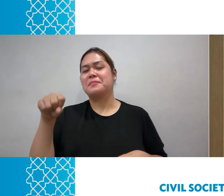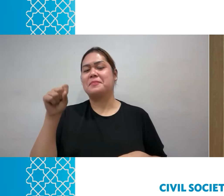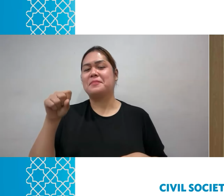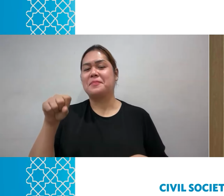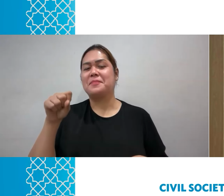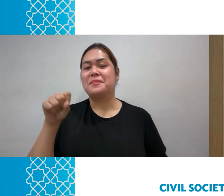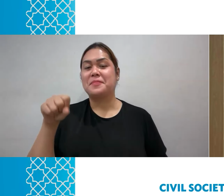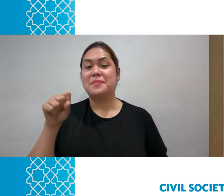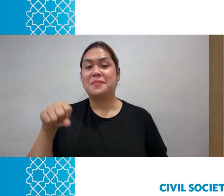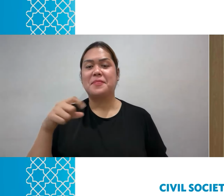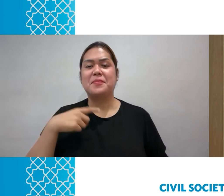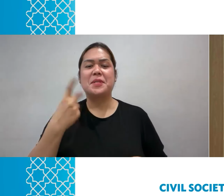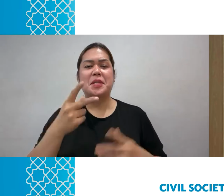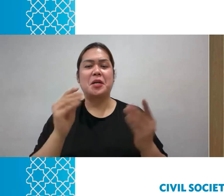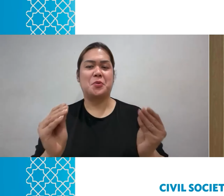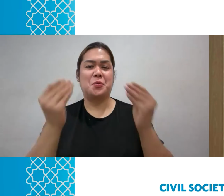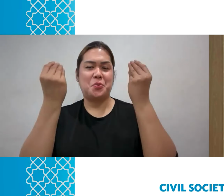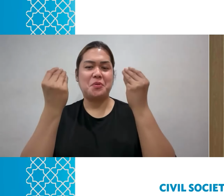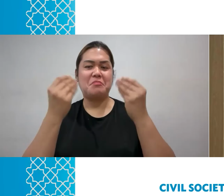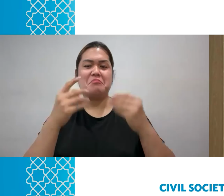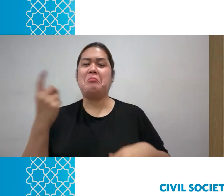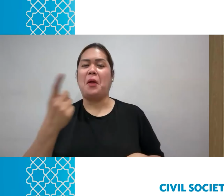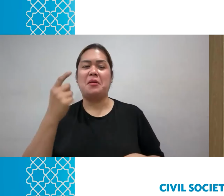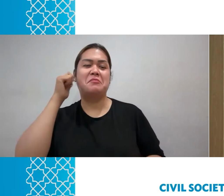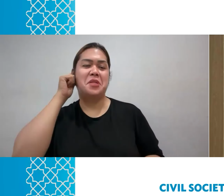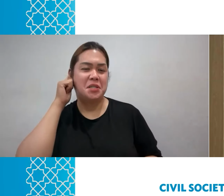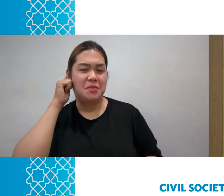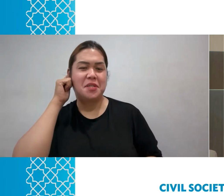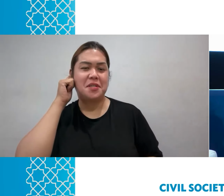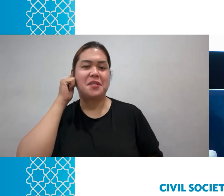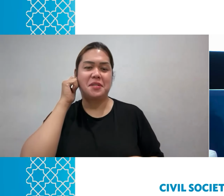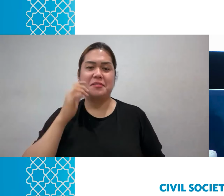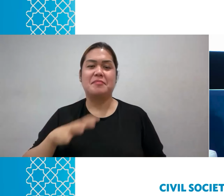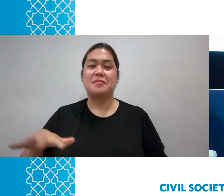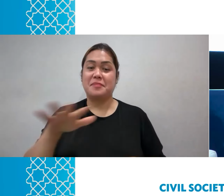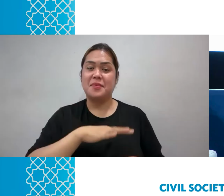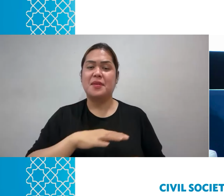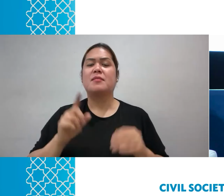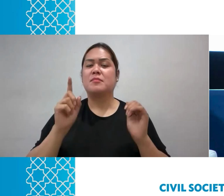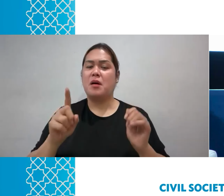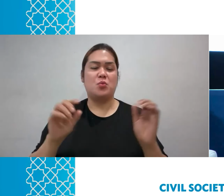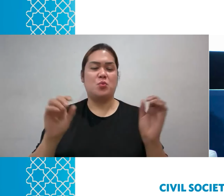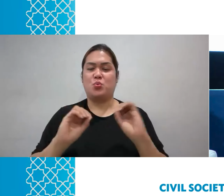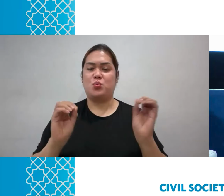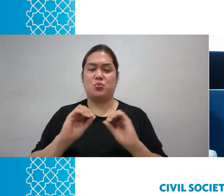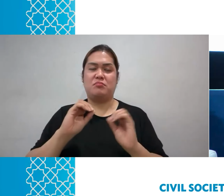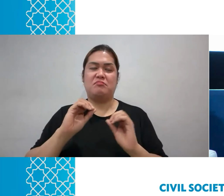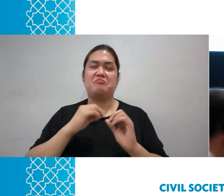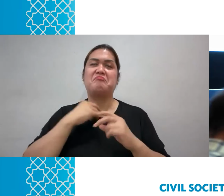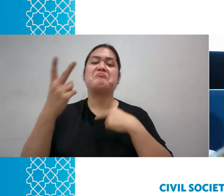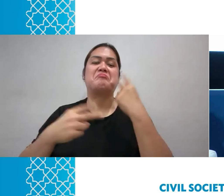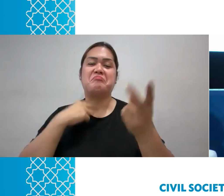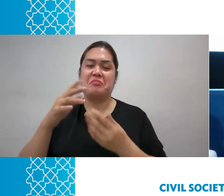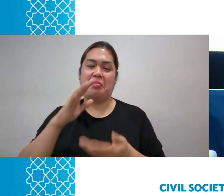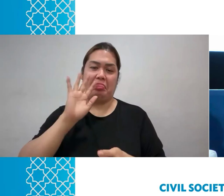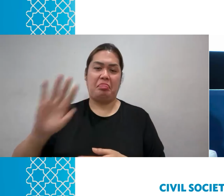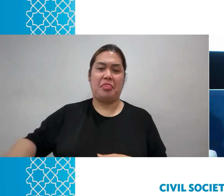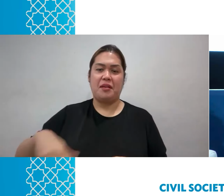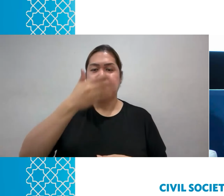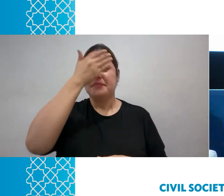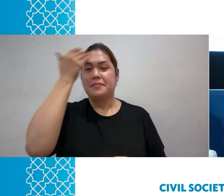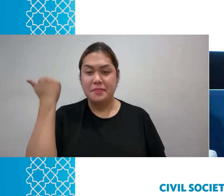is only women? Because that's the unheard voices that we often forget when we're doing